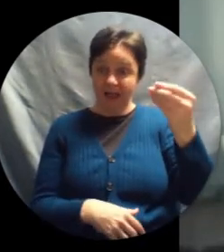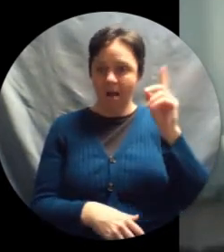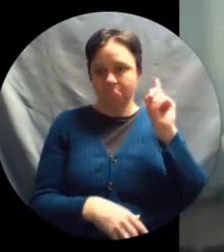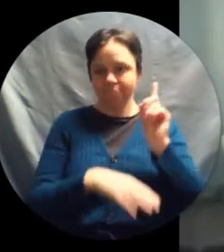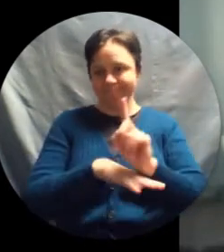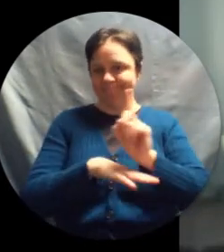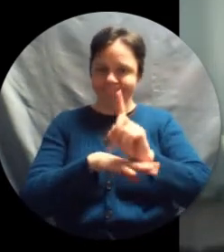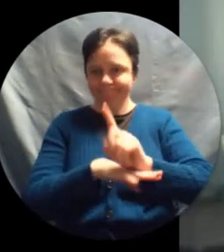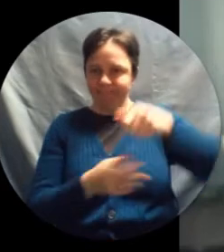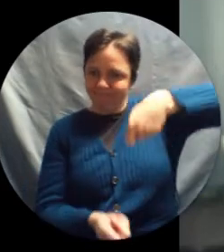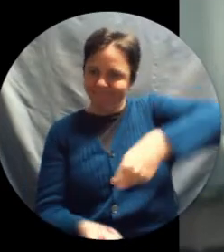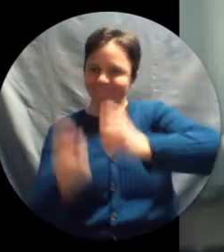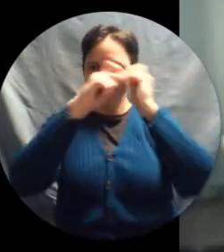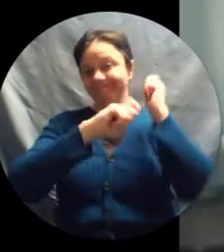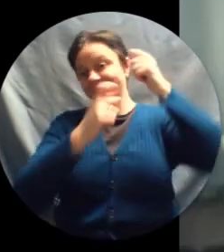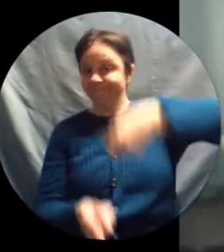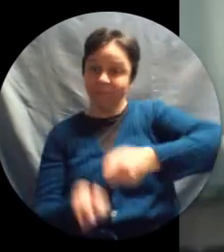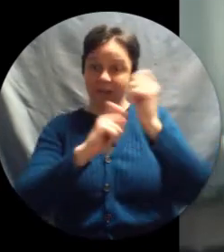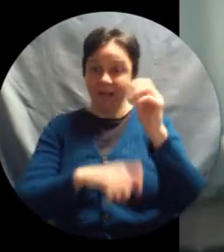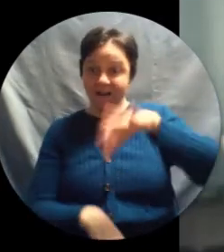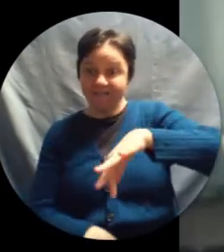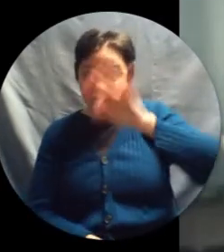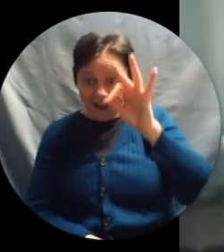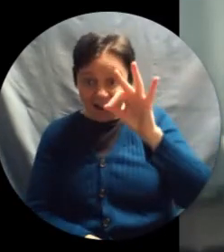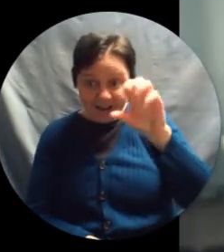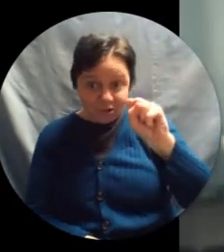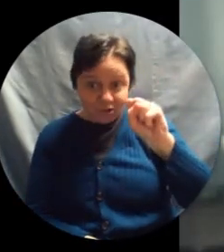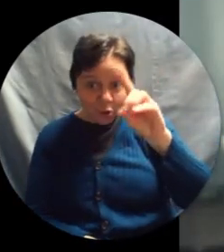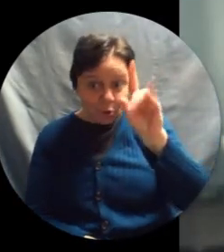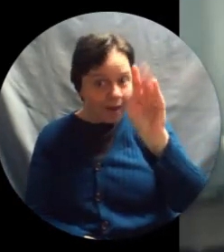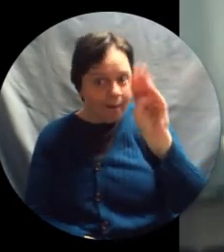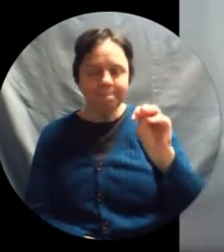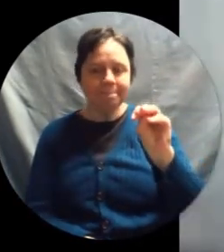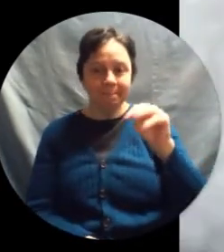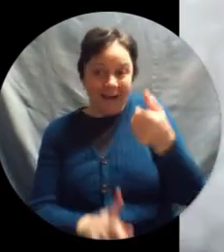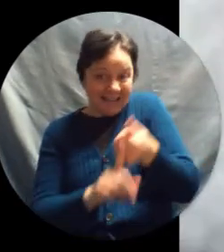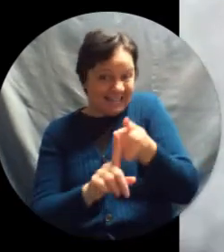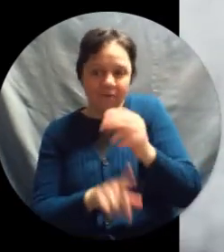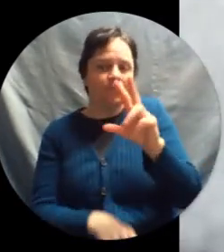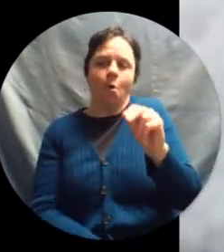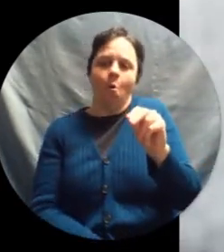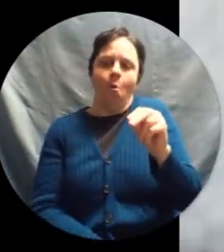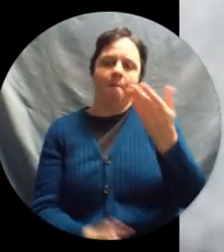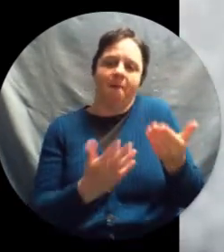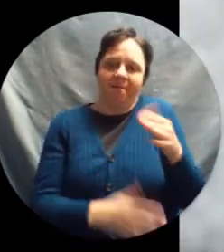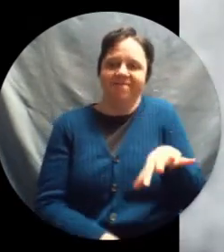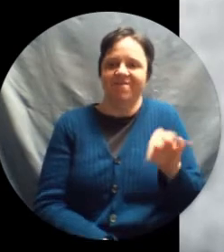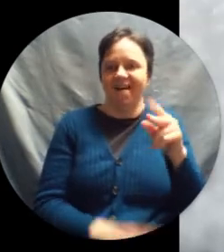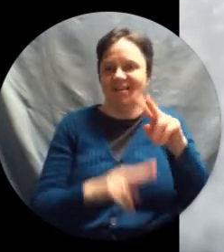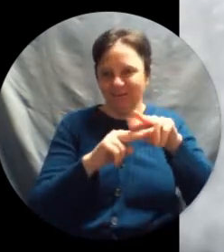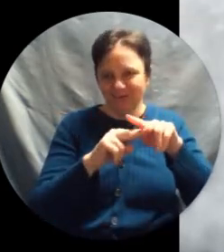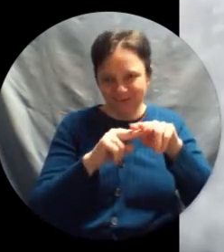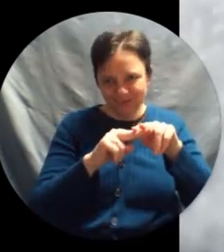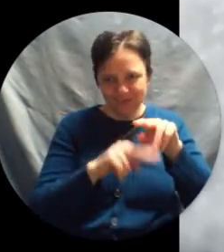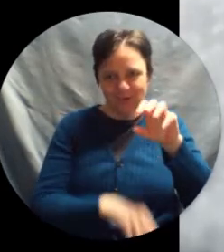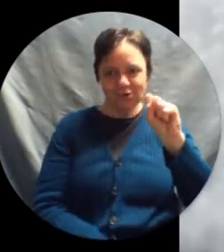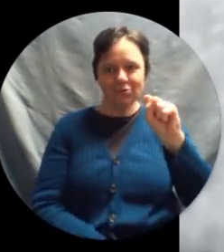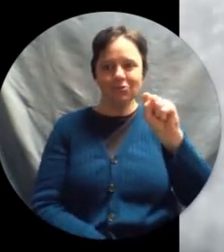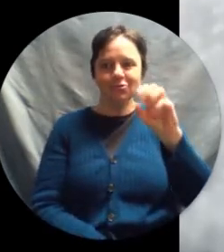sodium. You're not going to dig up just raw sodium. It's not going to be there. What you're probably going to find is sodium chloride. Sodium likes to combine